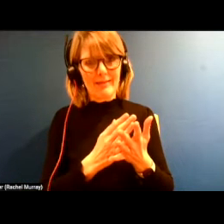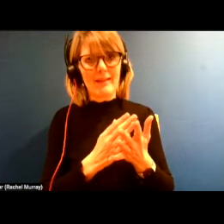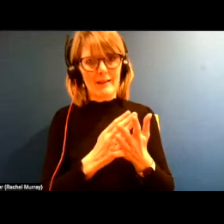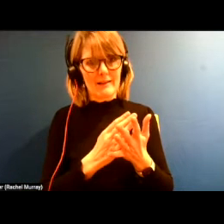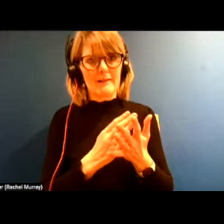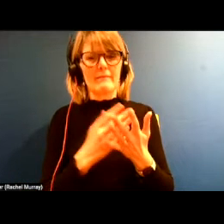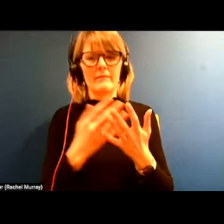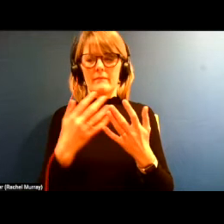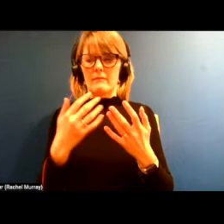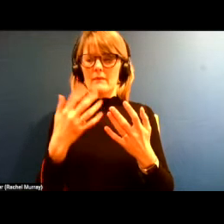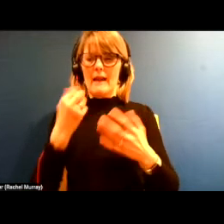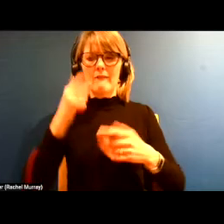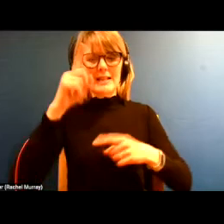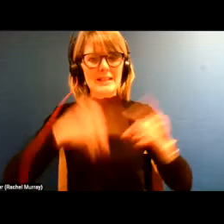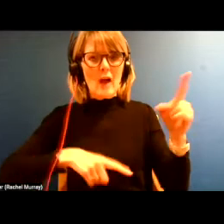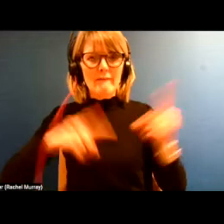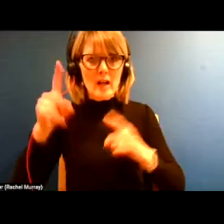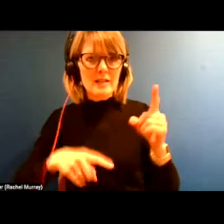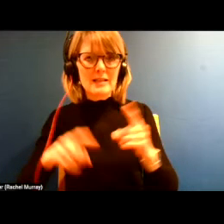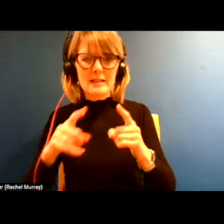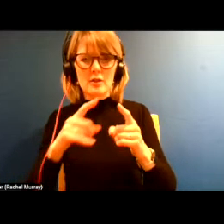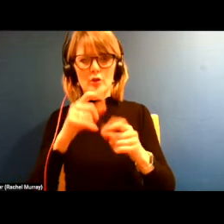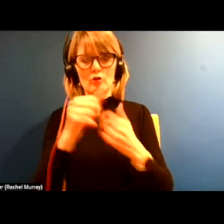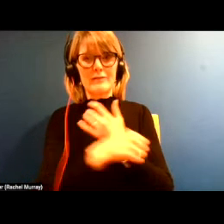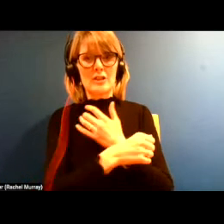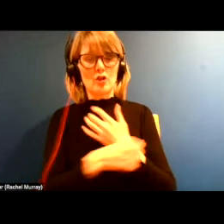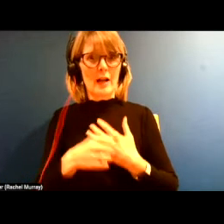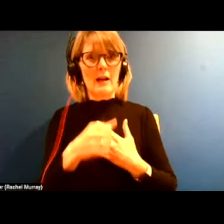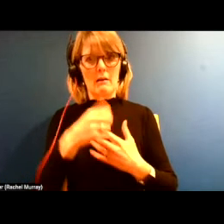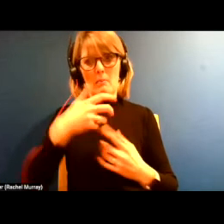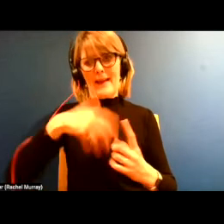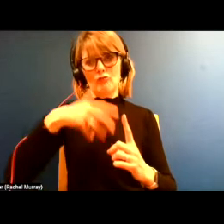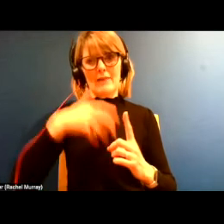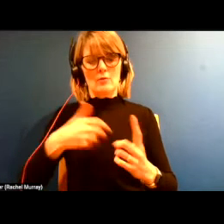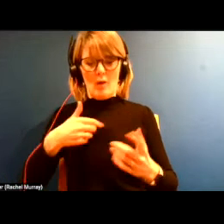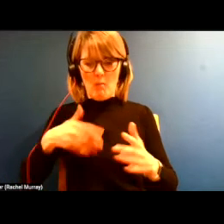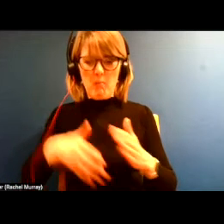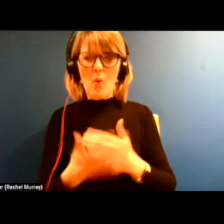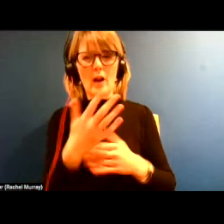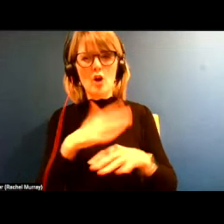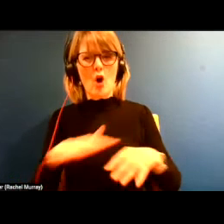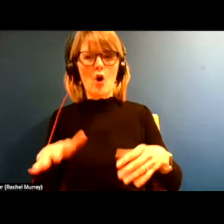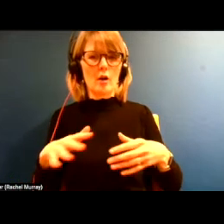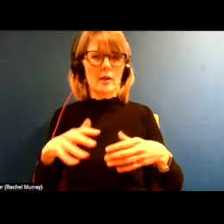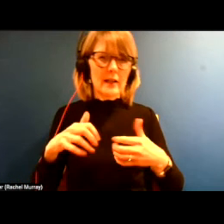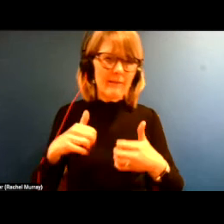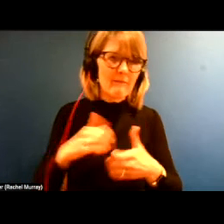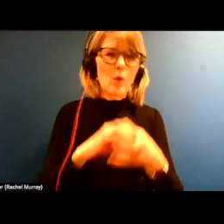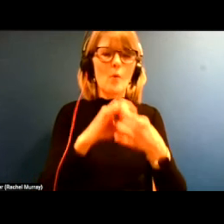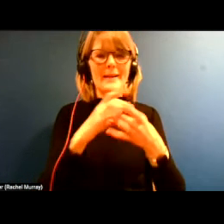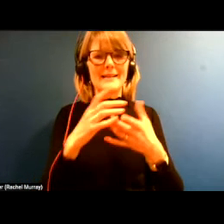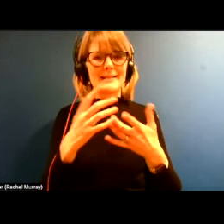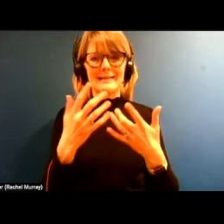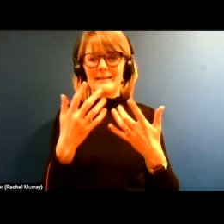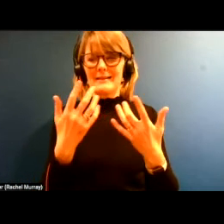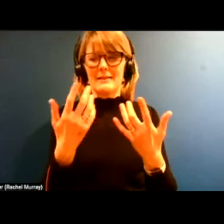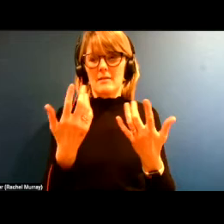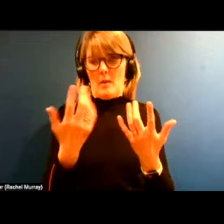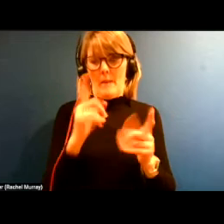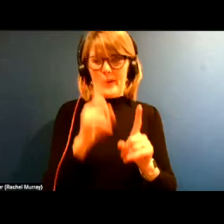been all the way up the candle and back down again, born of non-conformist stock, but educated in the heart of the Anglican communion at Wycliffe